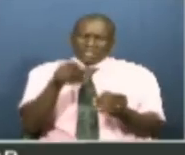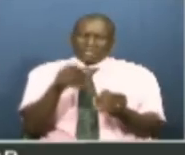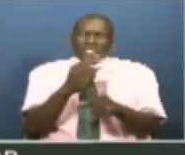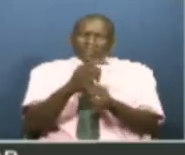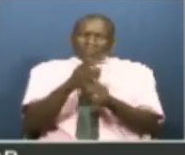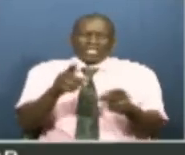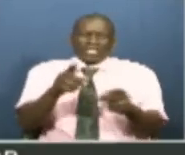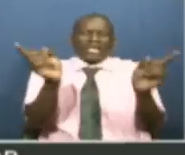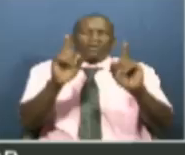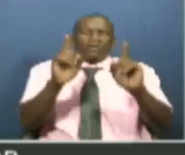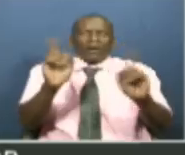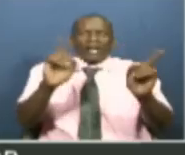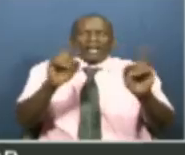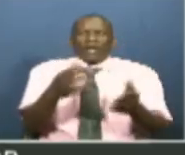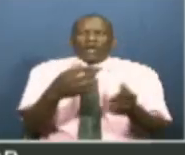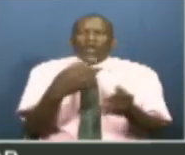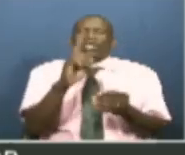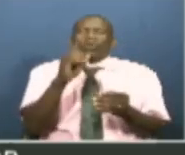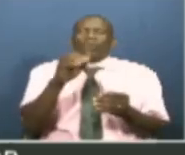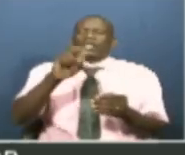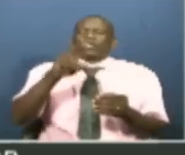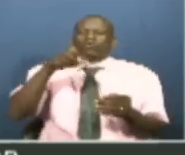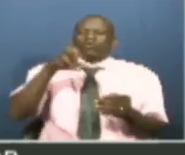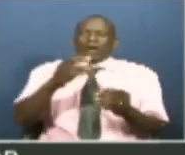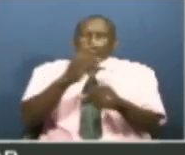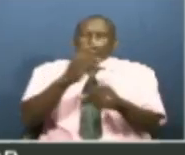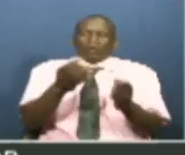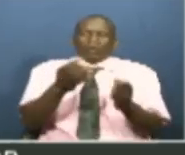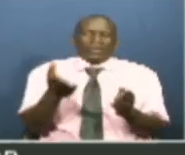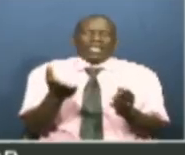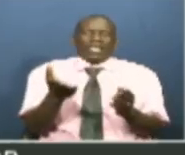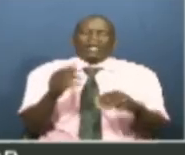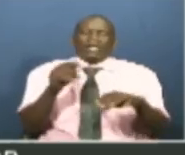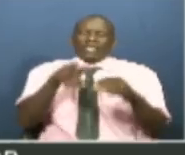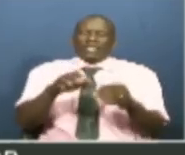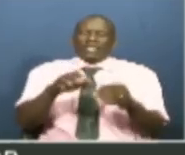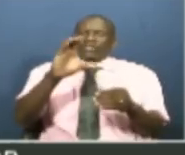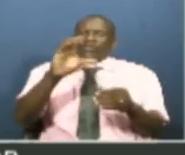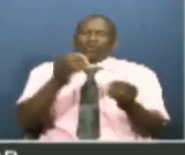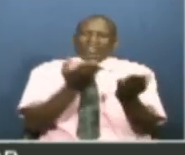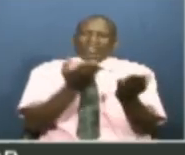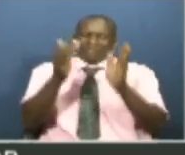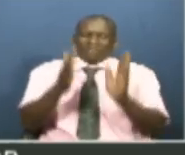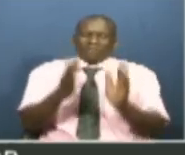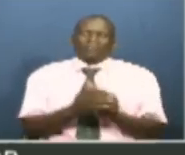did not exist. Only one super user existed in this core server.